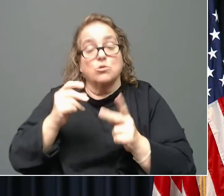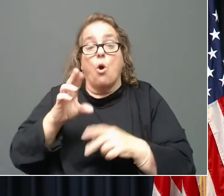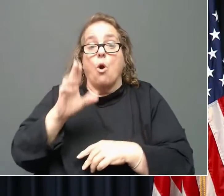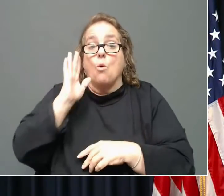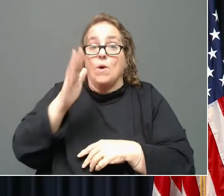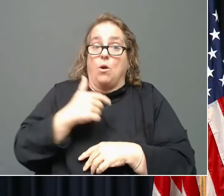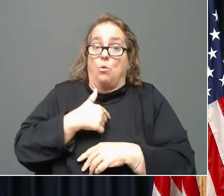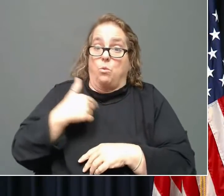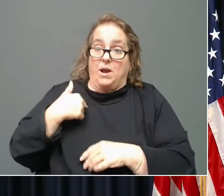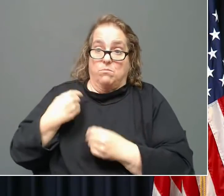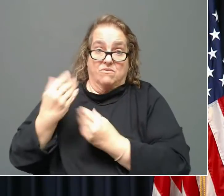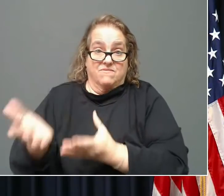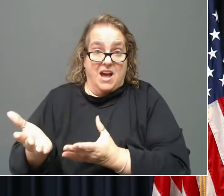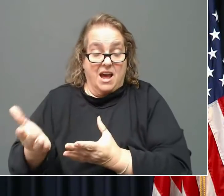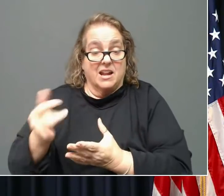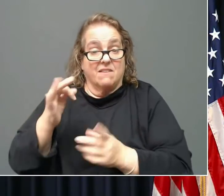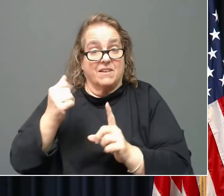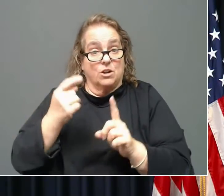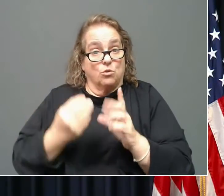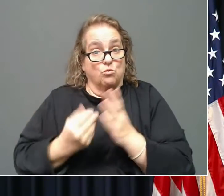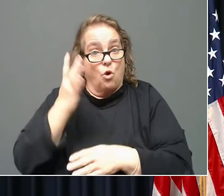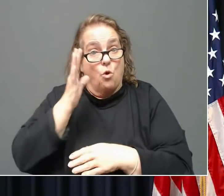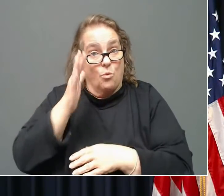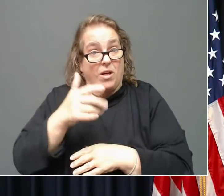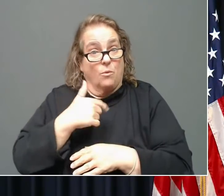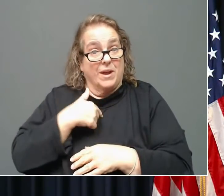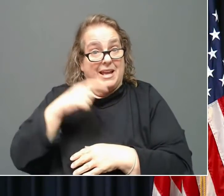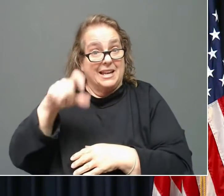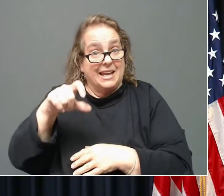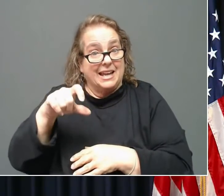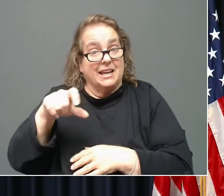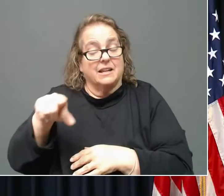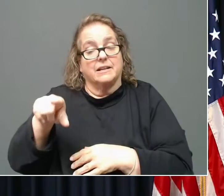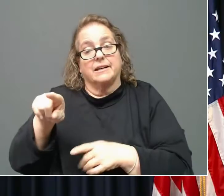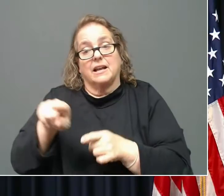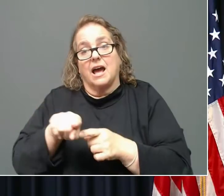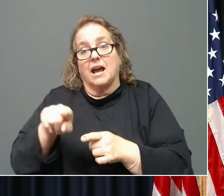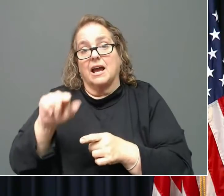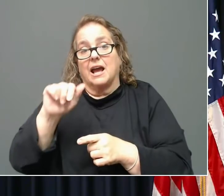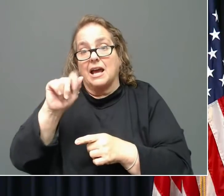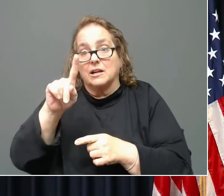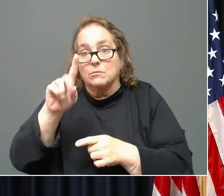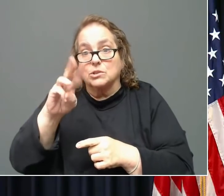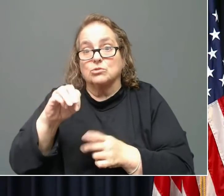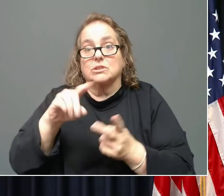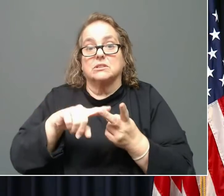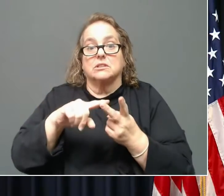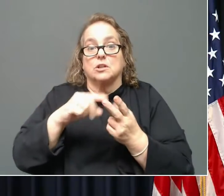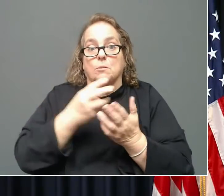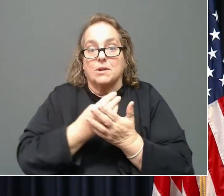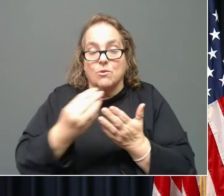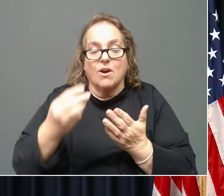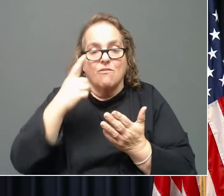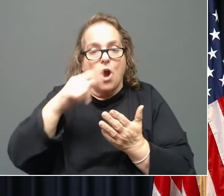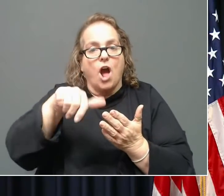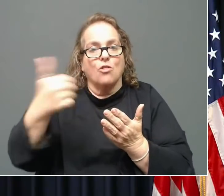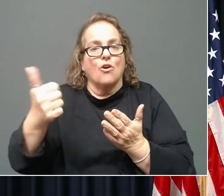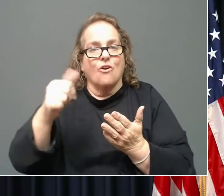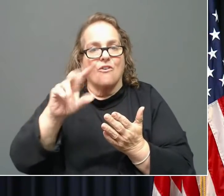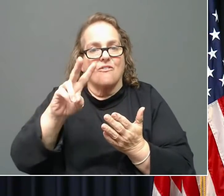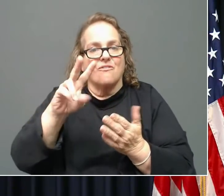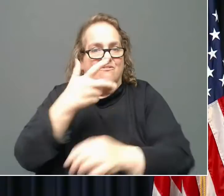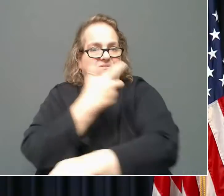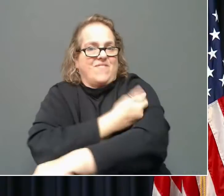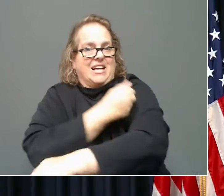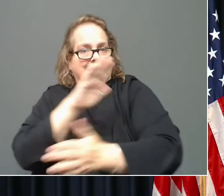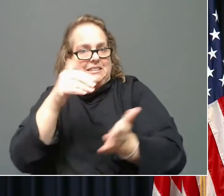point where it will need that extra material and administration for another vaccine center? Or is it just going to be